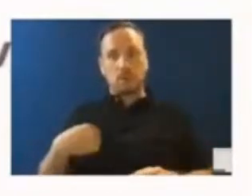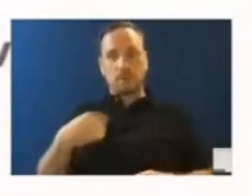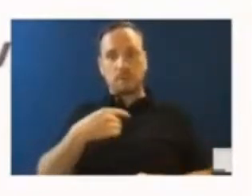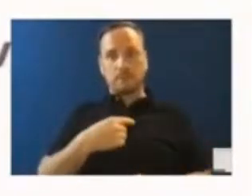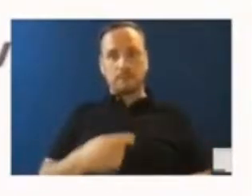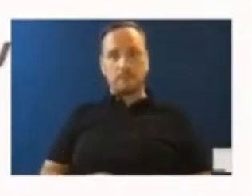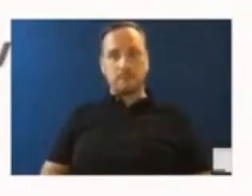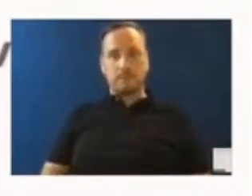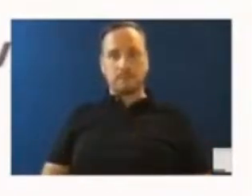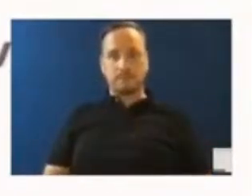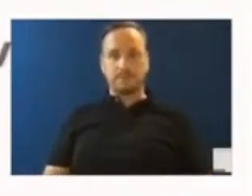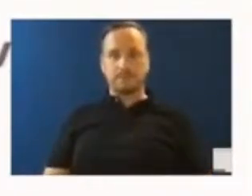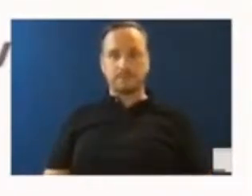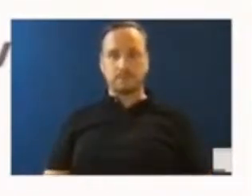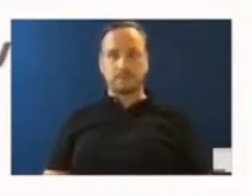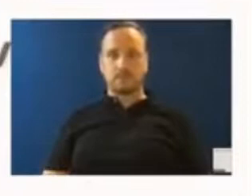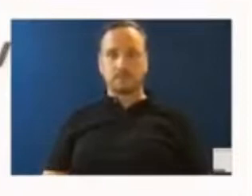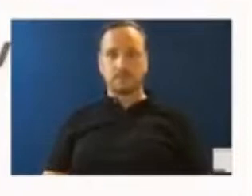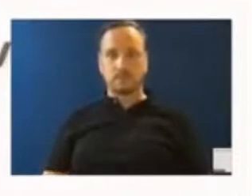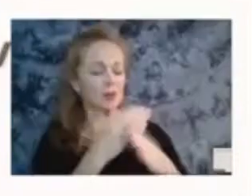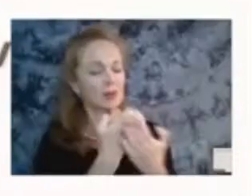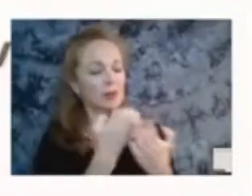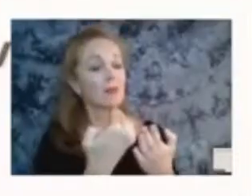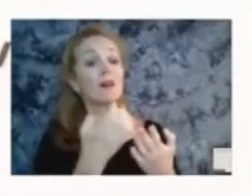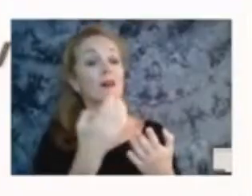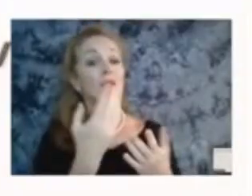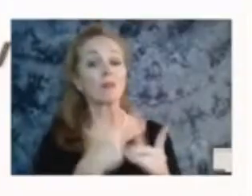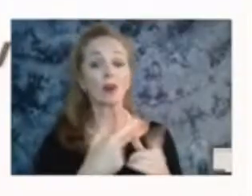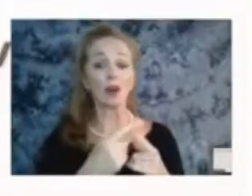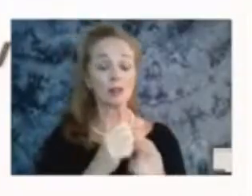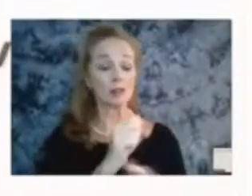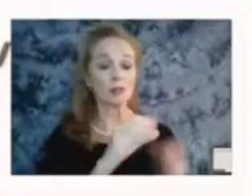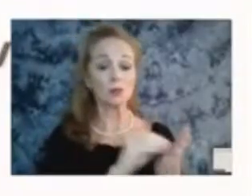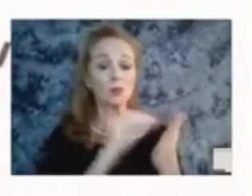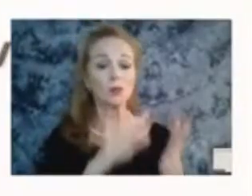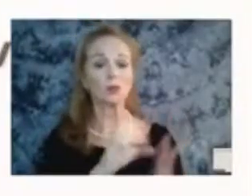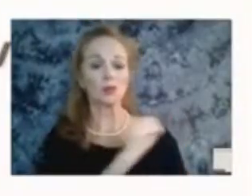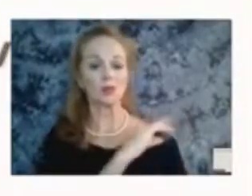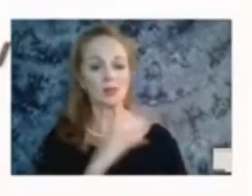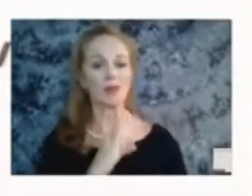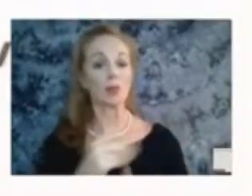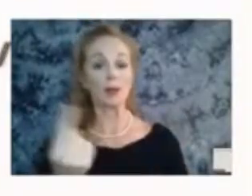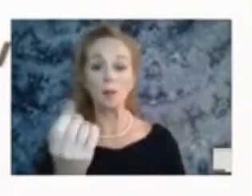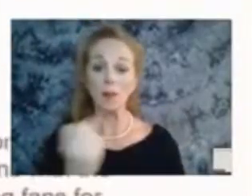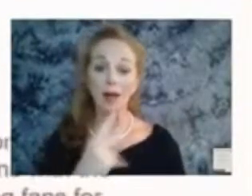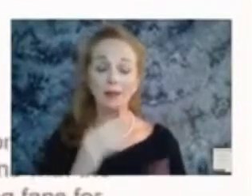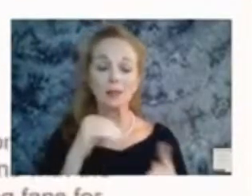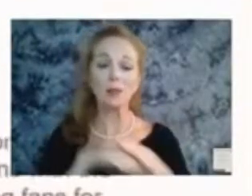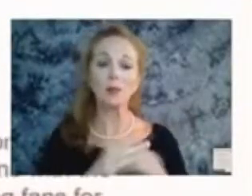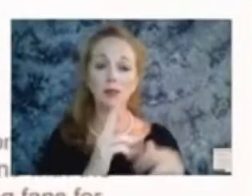equipment and these supplies for our students and our staff to feel comfortable when they come back into our buildings.